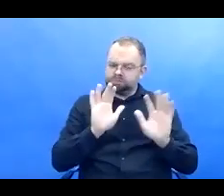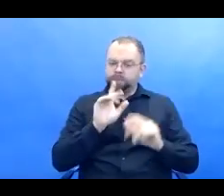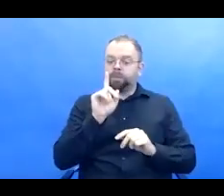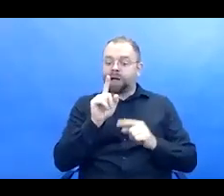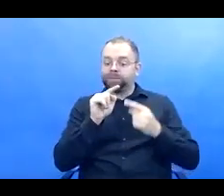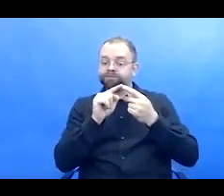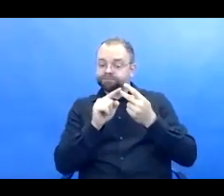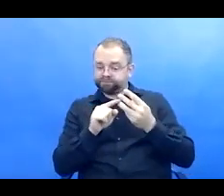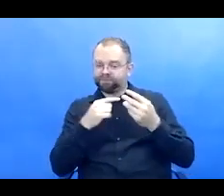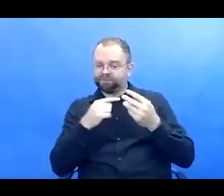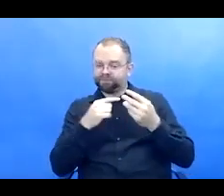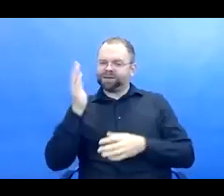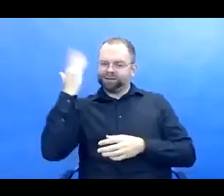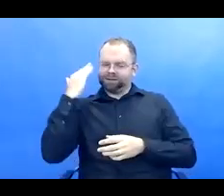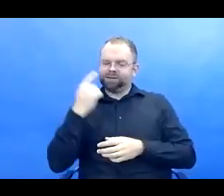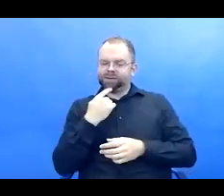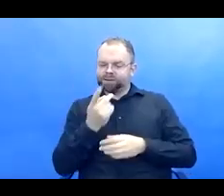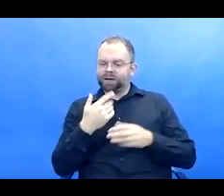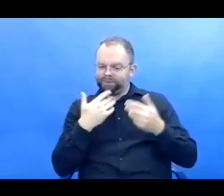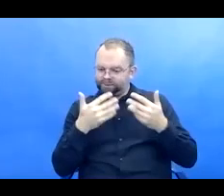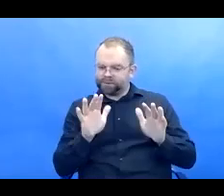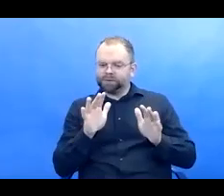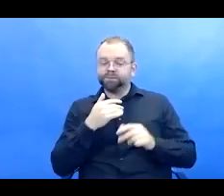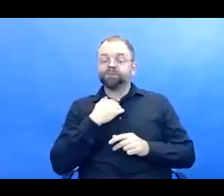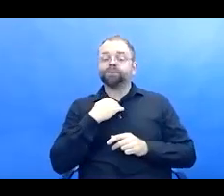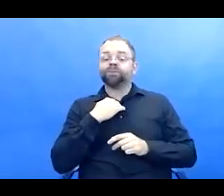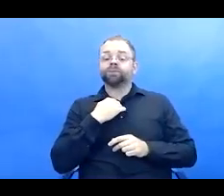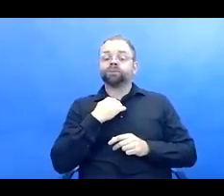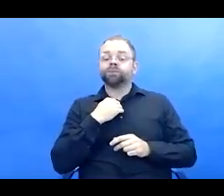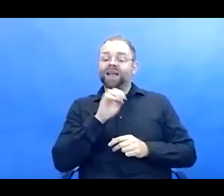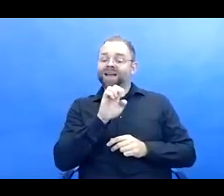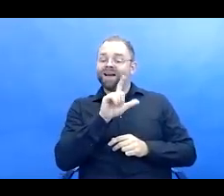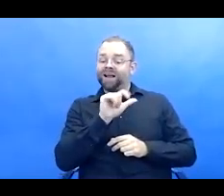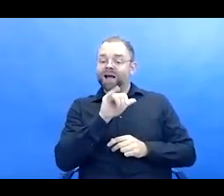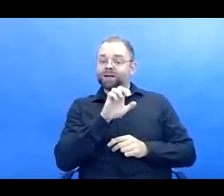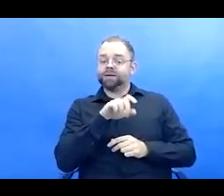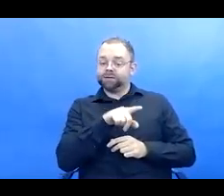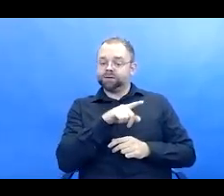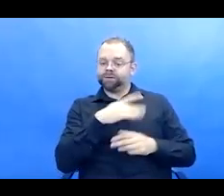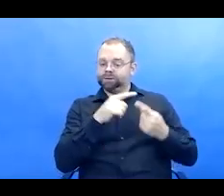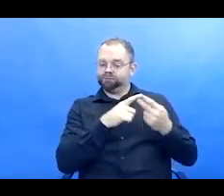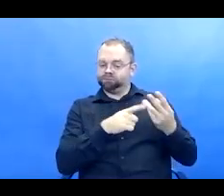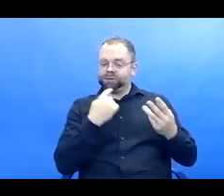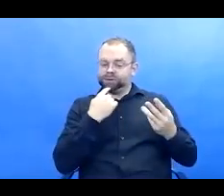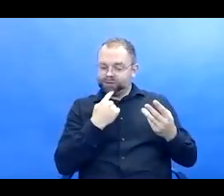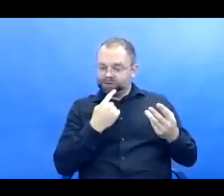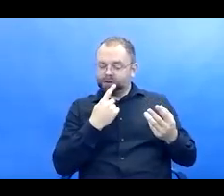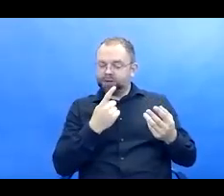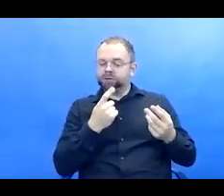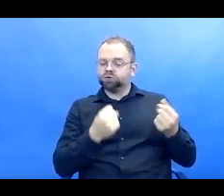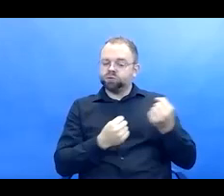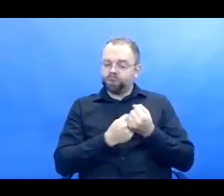mentioning about supporting countries to develop national disability registry, but also